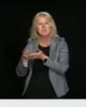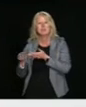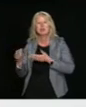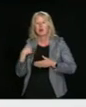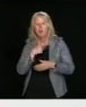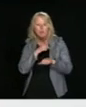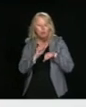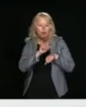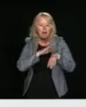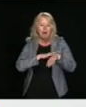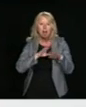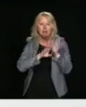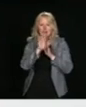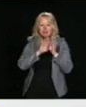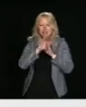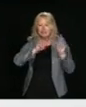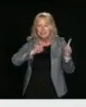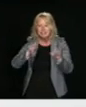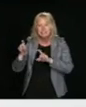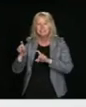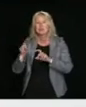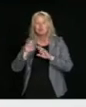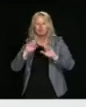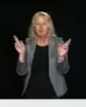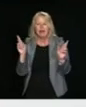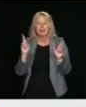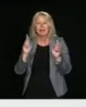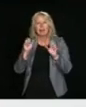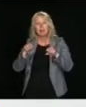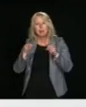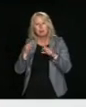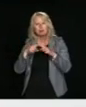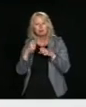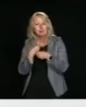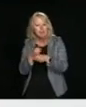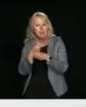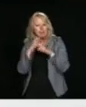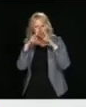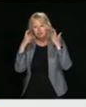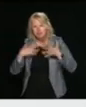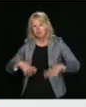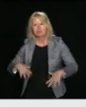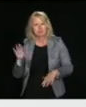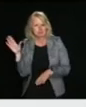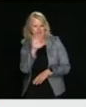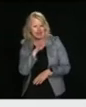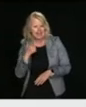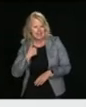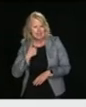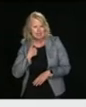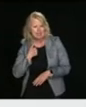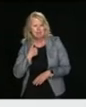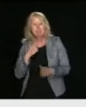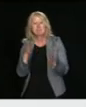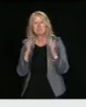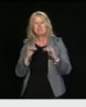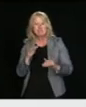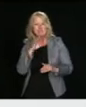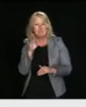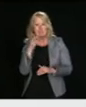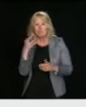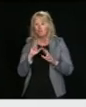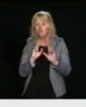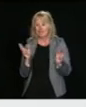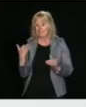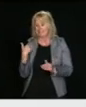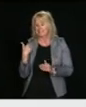equipment capacity in Canada. Nous avons signé un contrat avec. We signed a contract with a